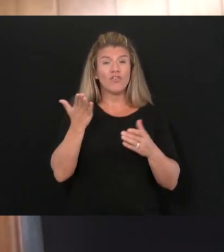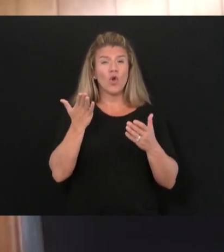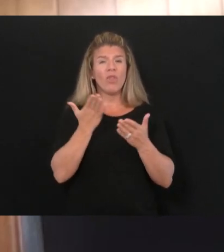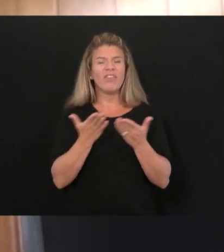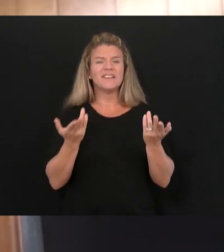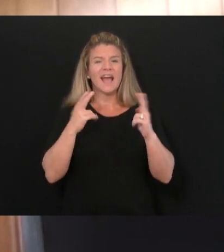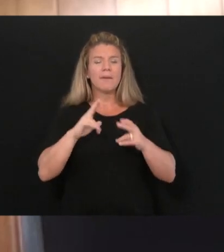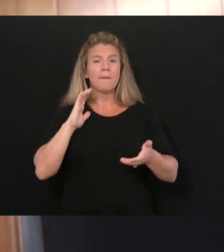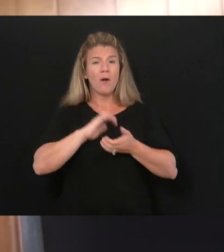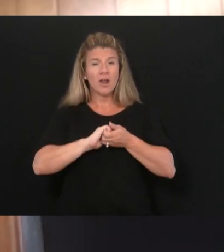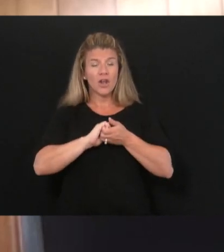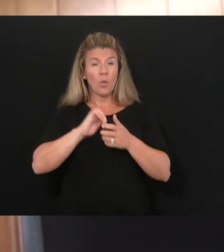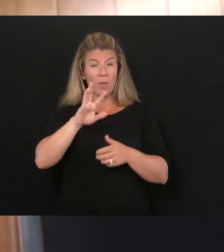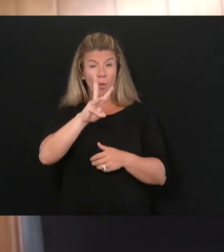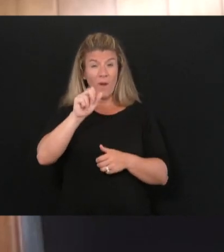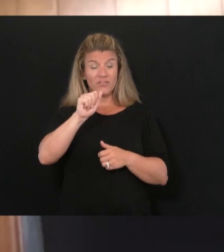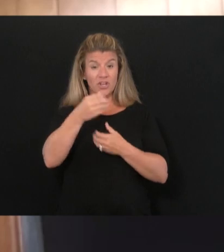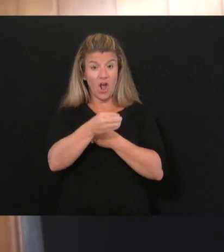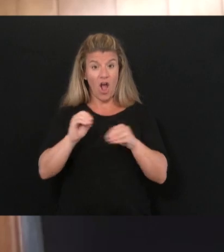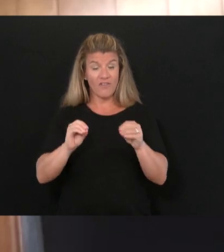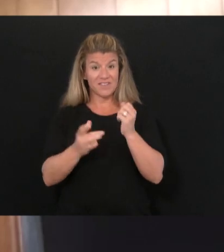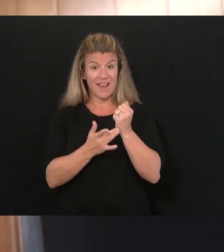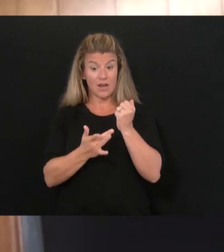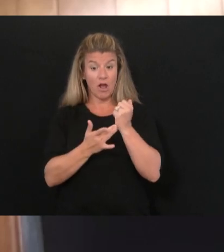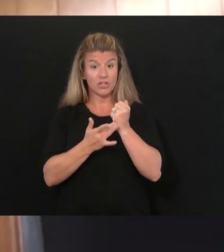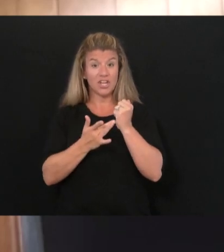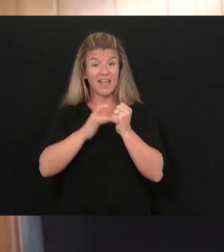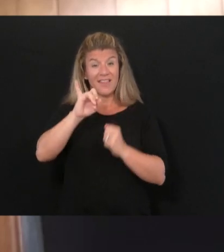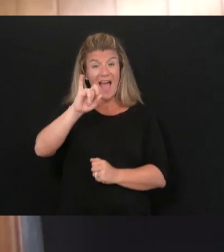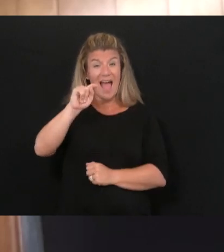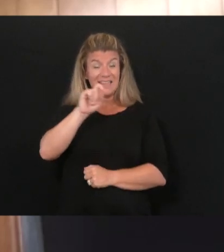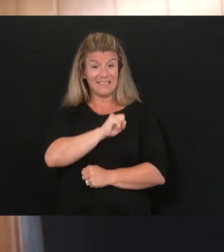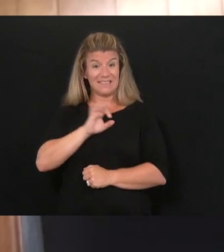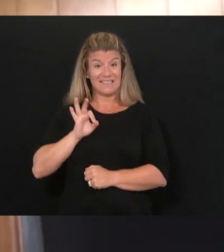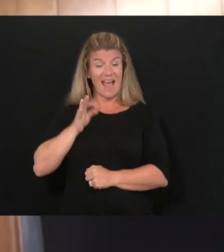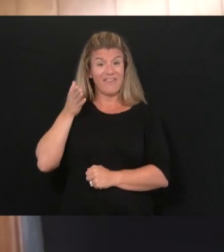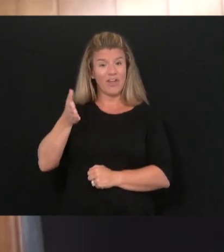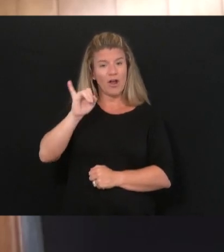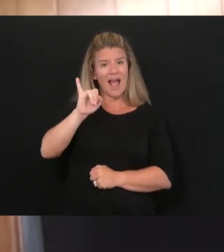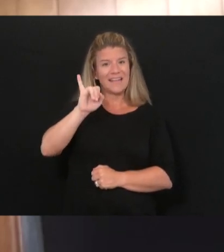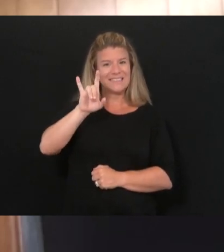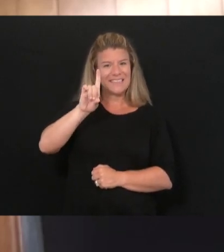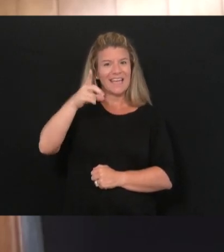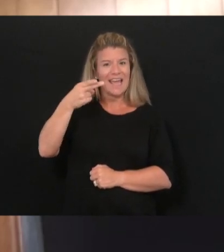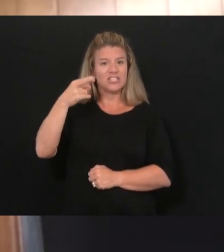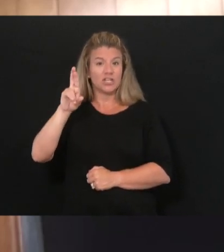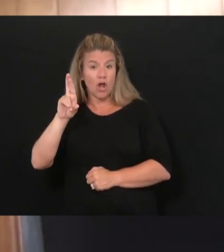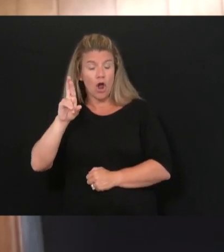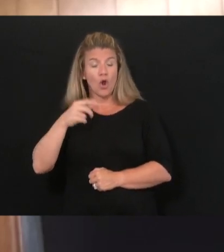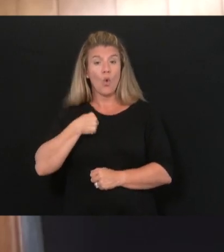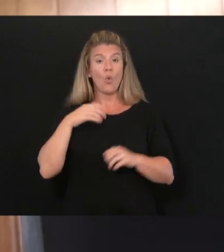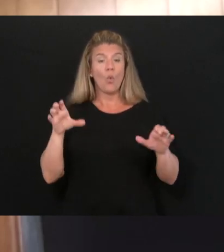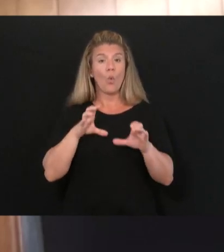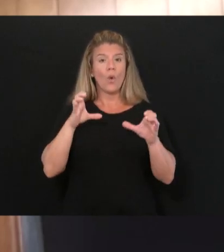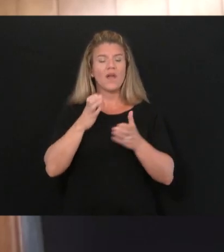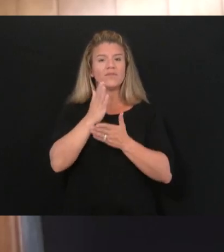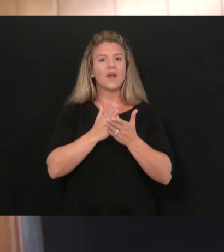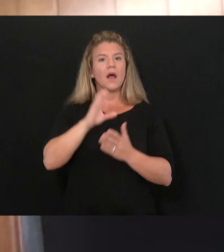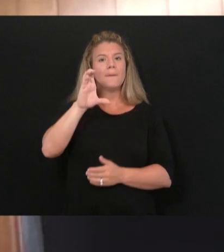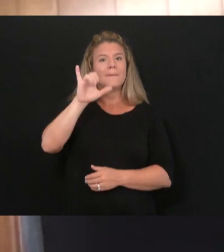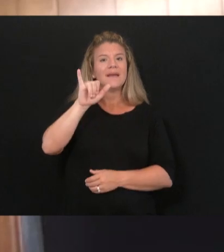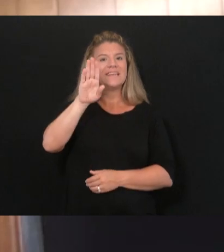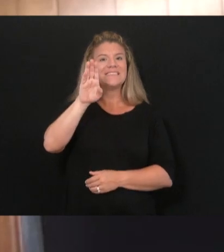with the West Virginia Office of Technology and the IT staff at DHHR. We've done some cyber